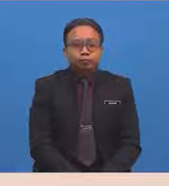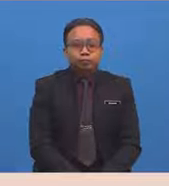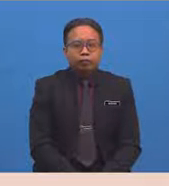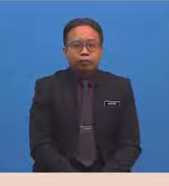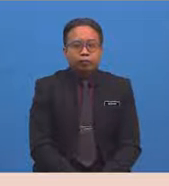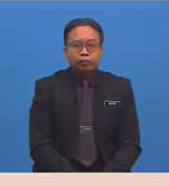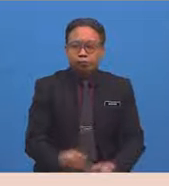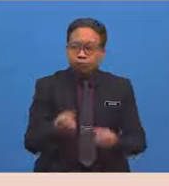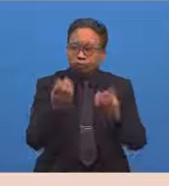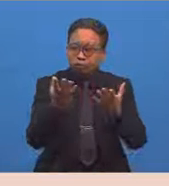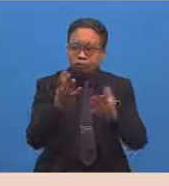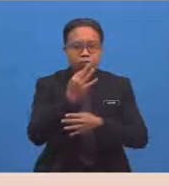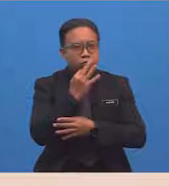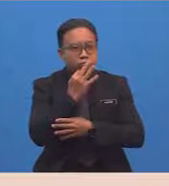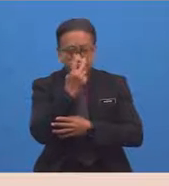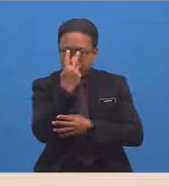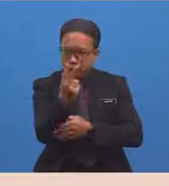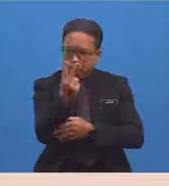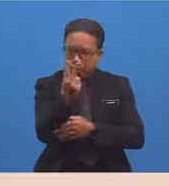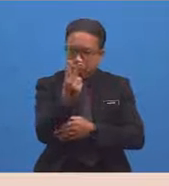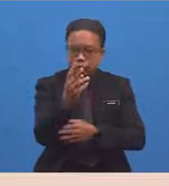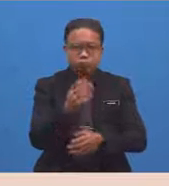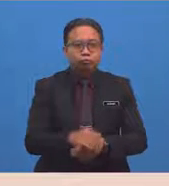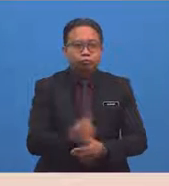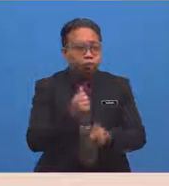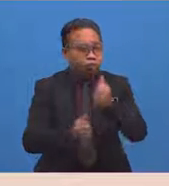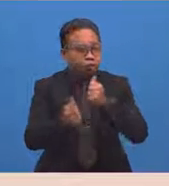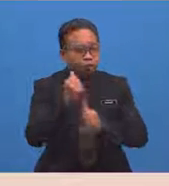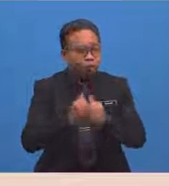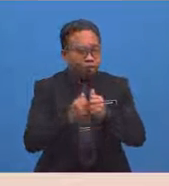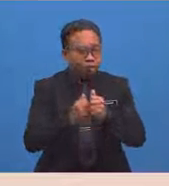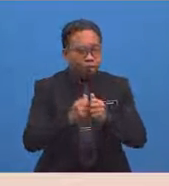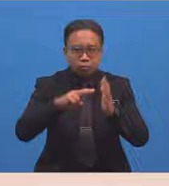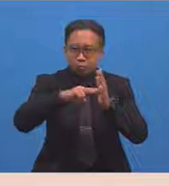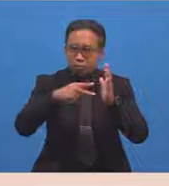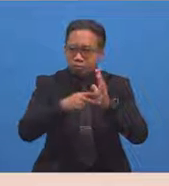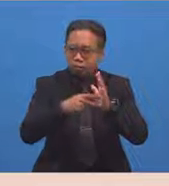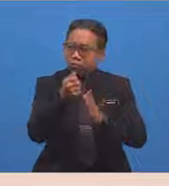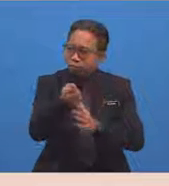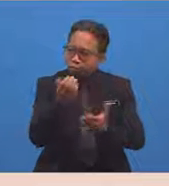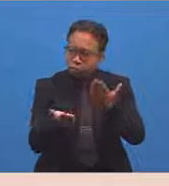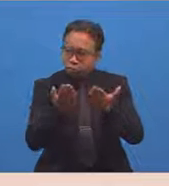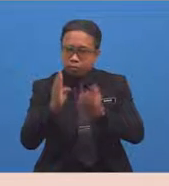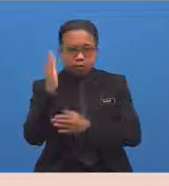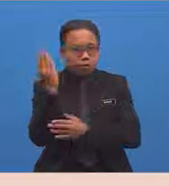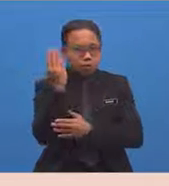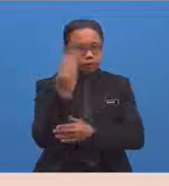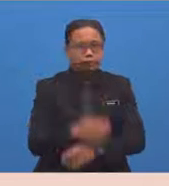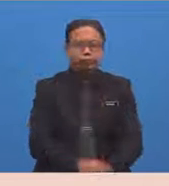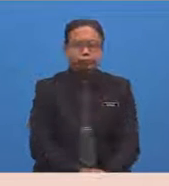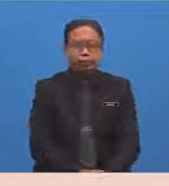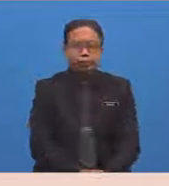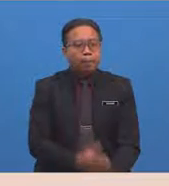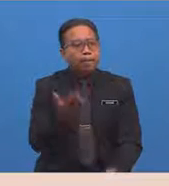There are pretty obvious actions that are shown. And some of these actions may be known to you. Or